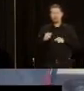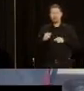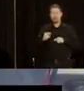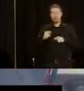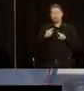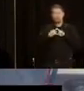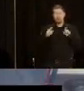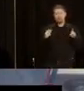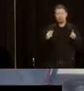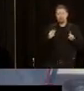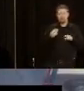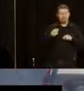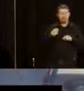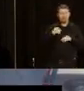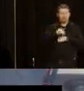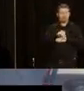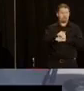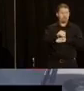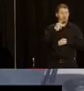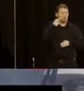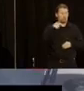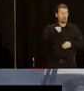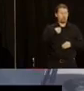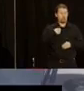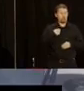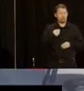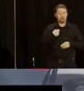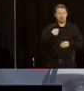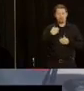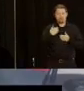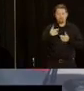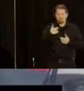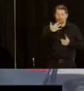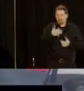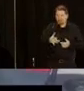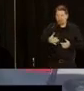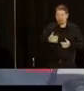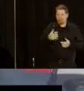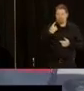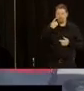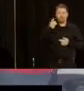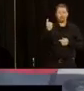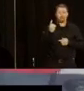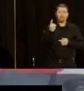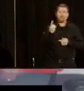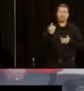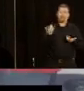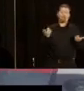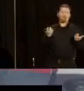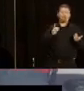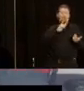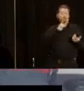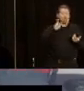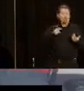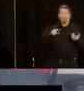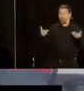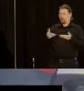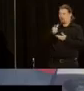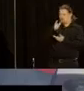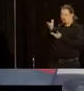the pleasure tonight of introducing someone who really needs no introduction. It's